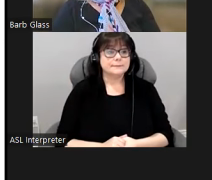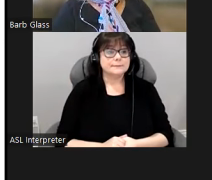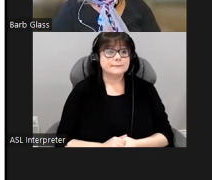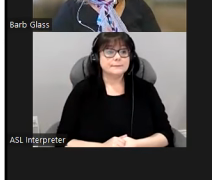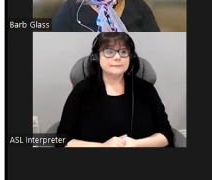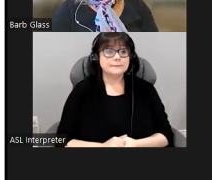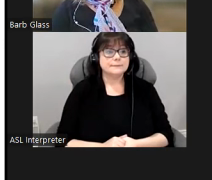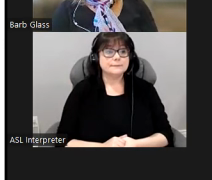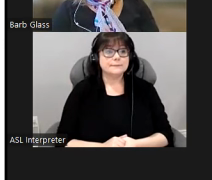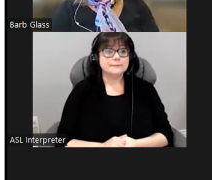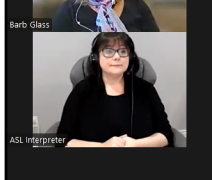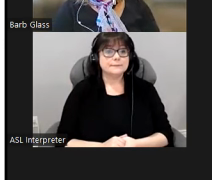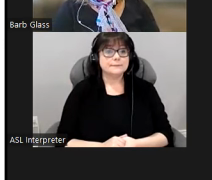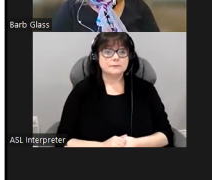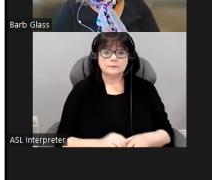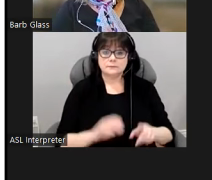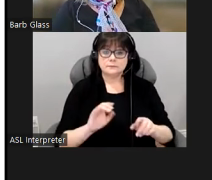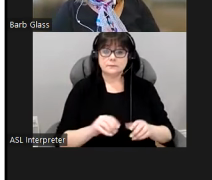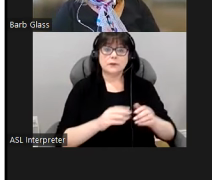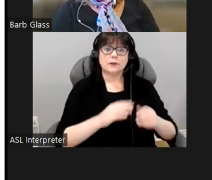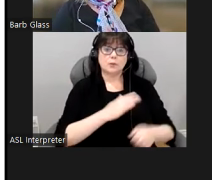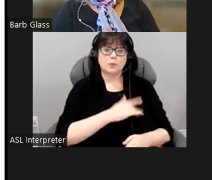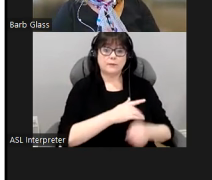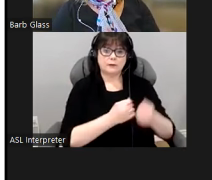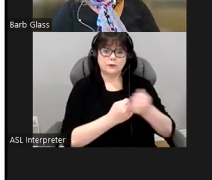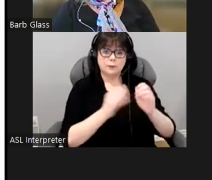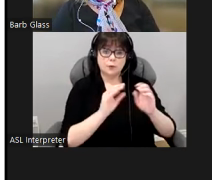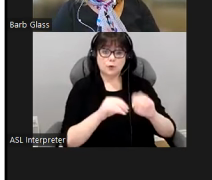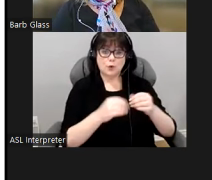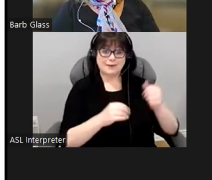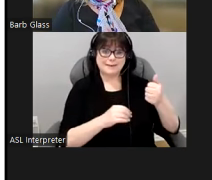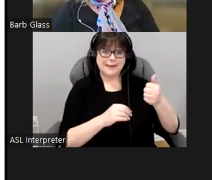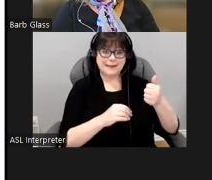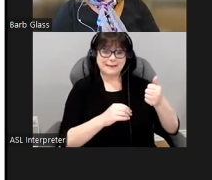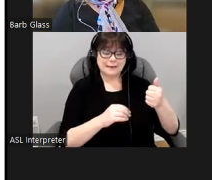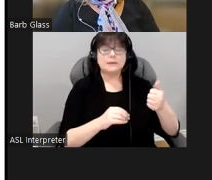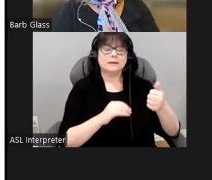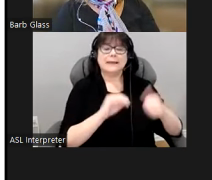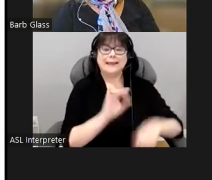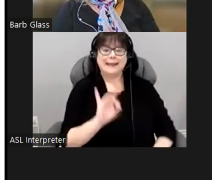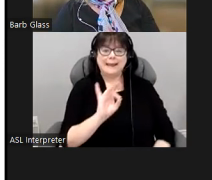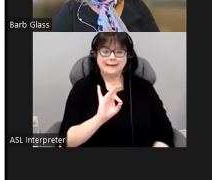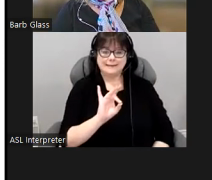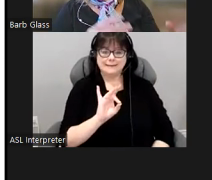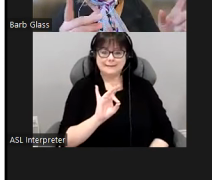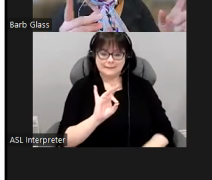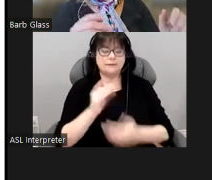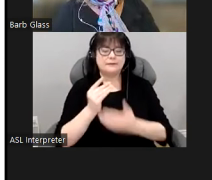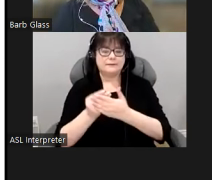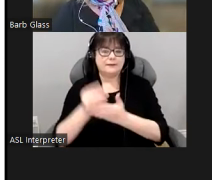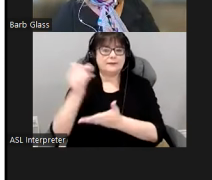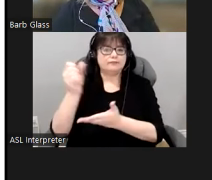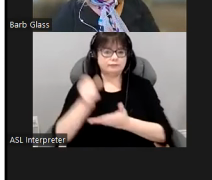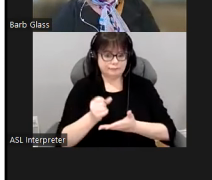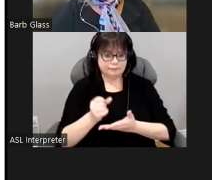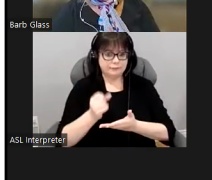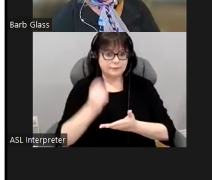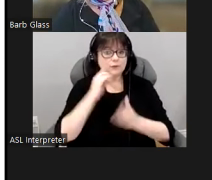So of those 10 provincial support organizations, 8 of us received funding in November to develop what's very loosely called